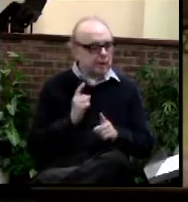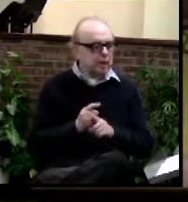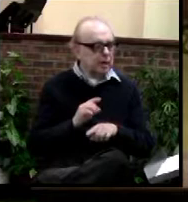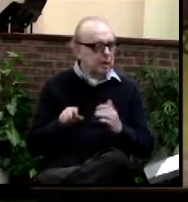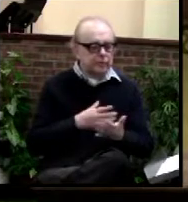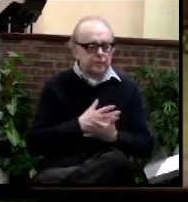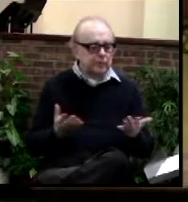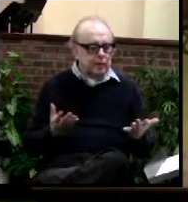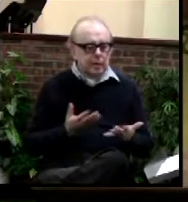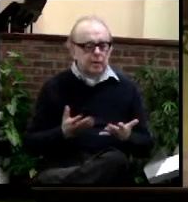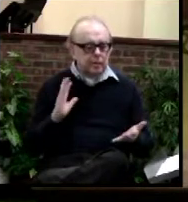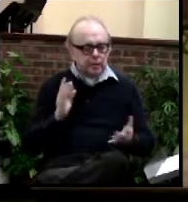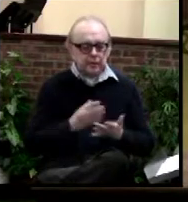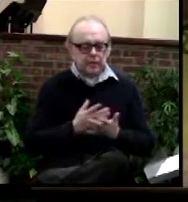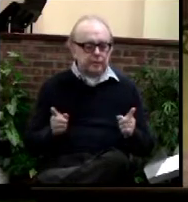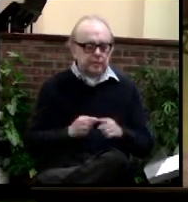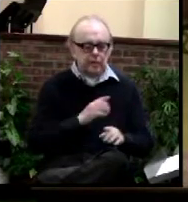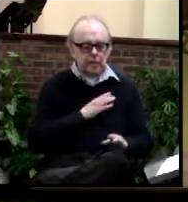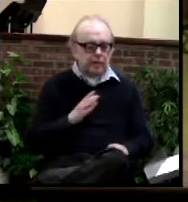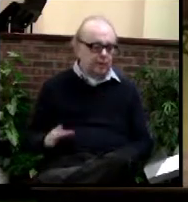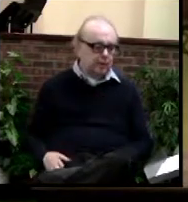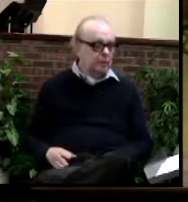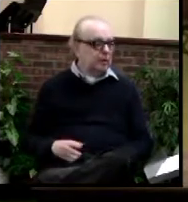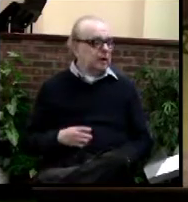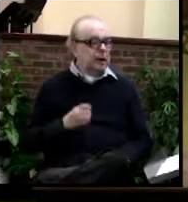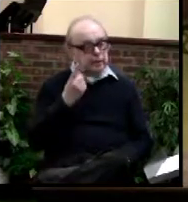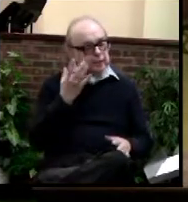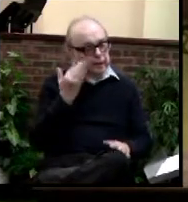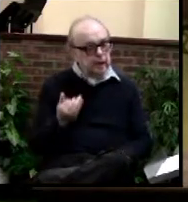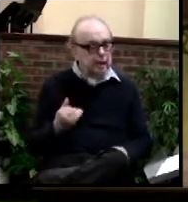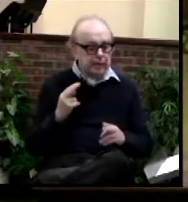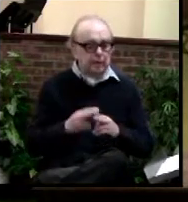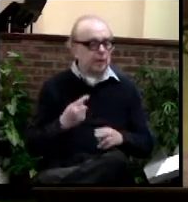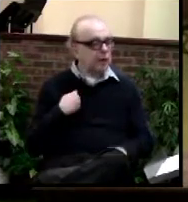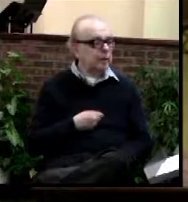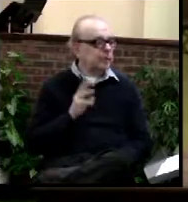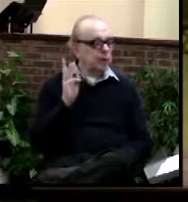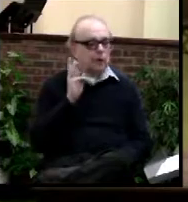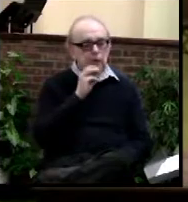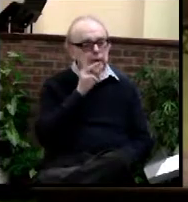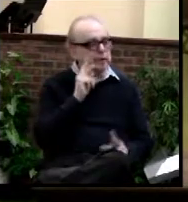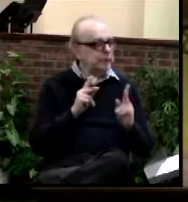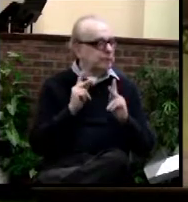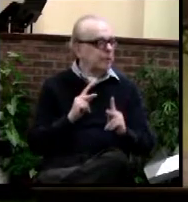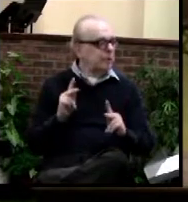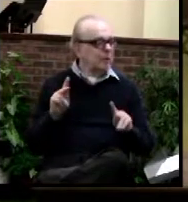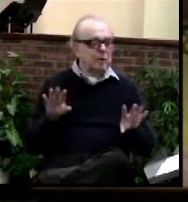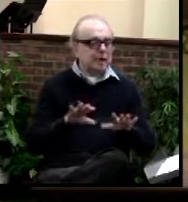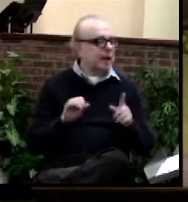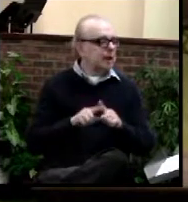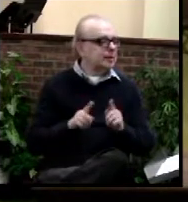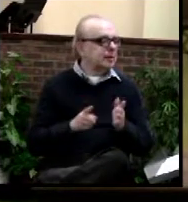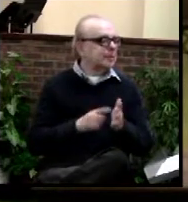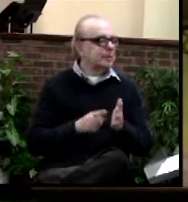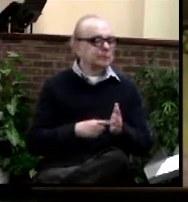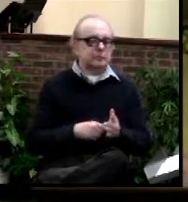as Christians. It's no wonder they call us weirdos. We act like them sometimes. Now,